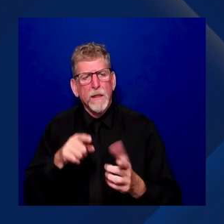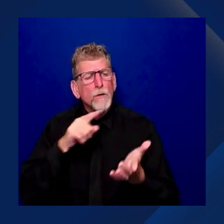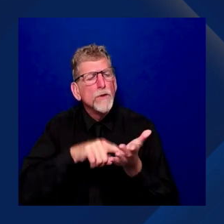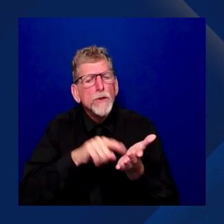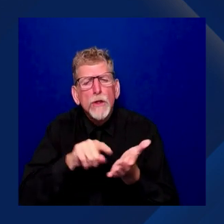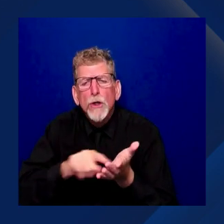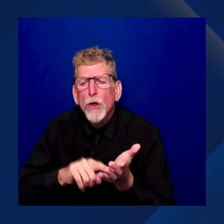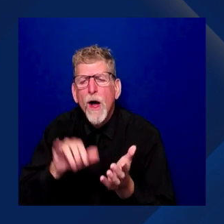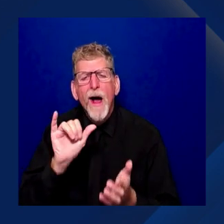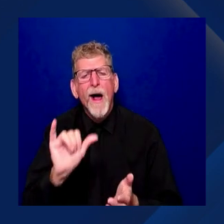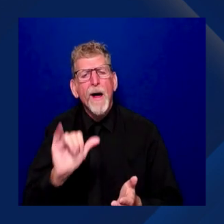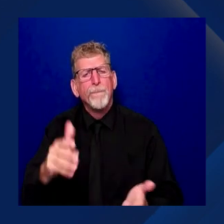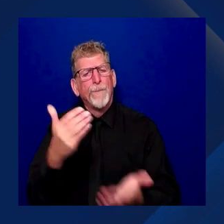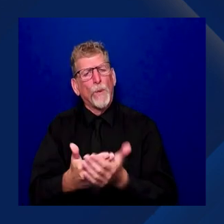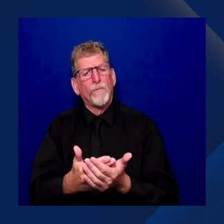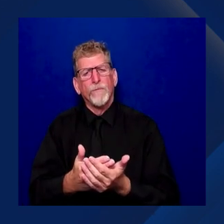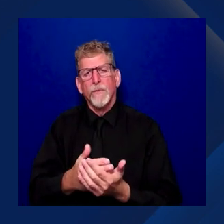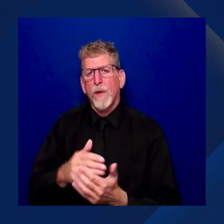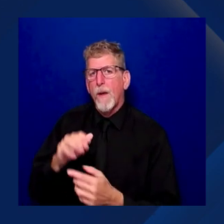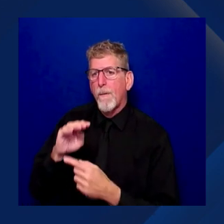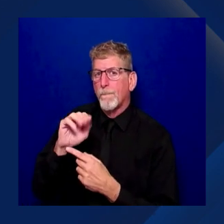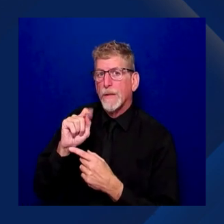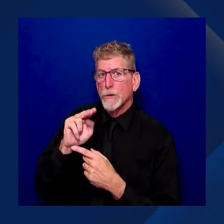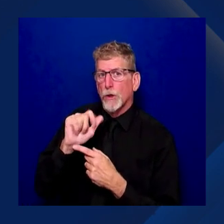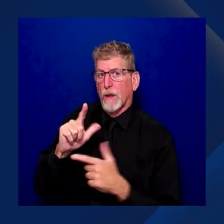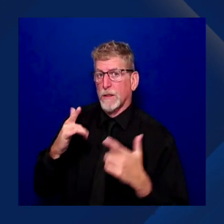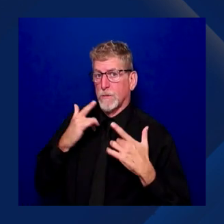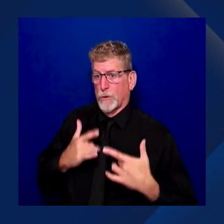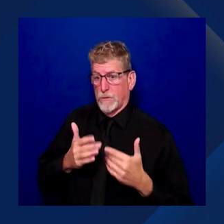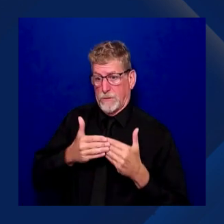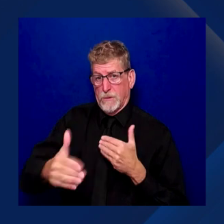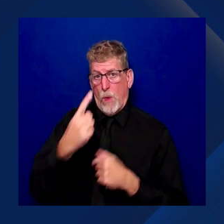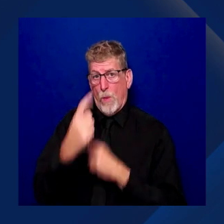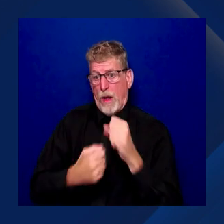in the year after childbirth had a sustained